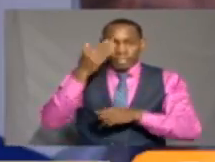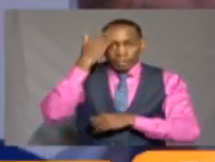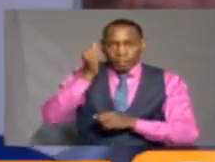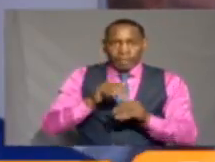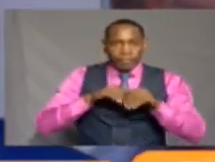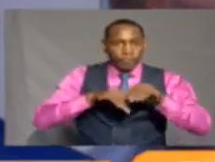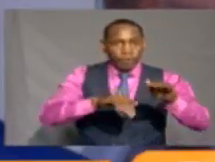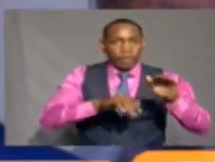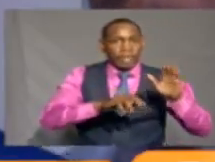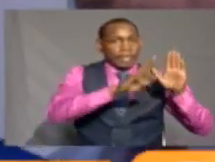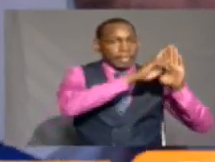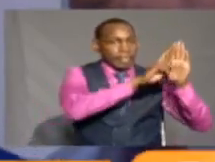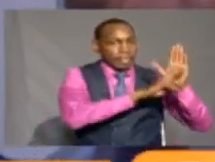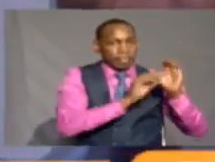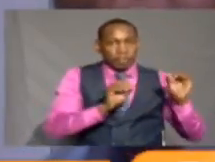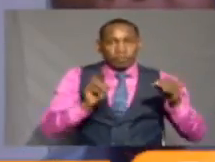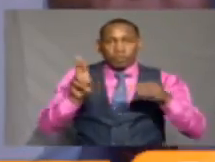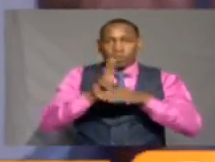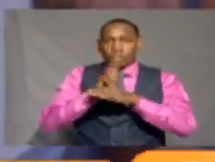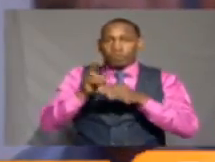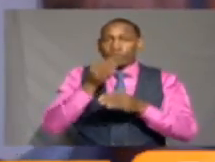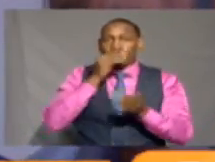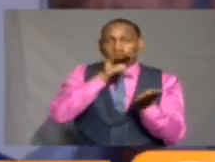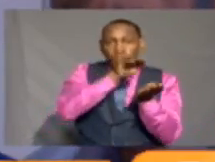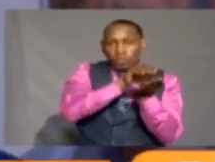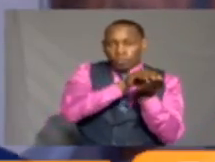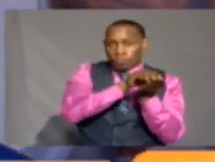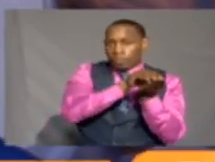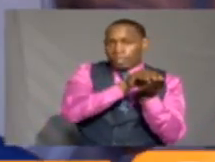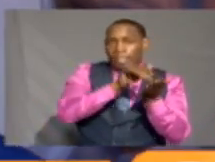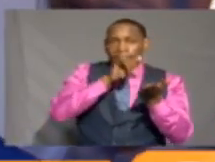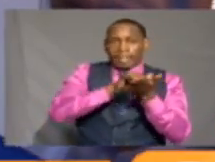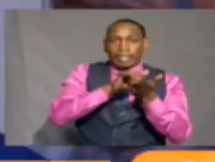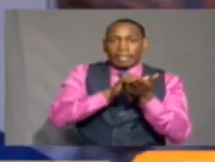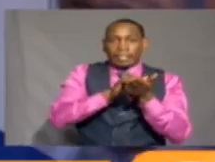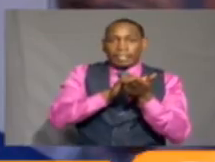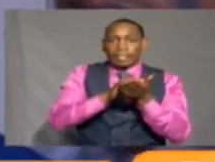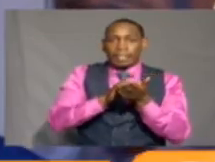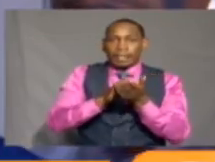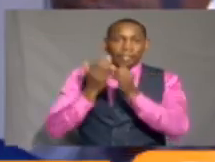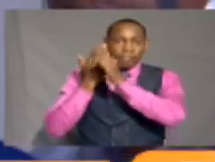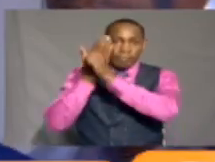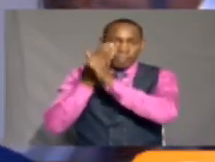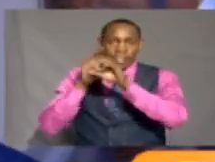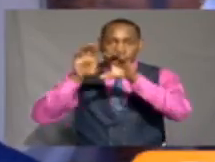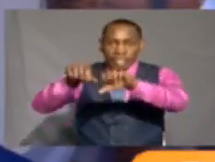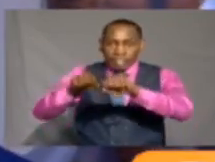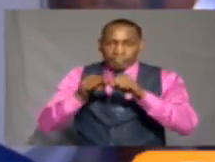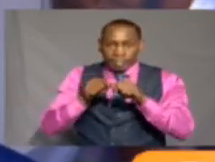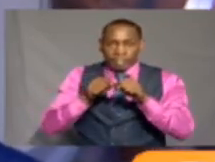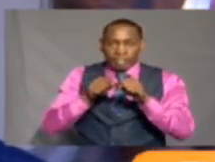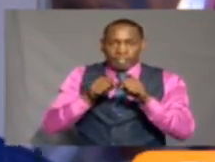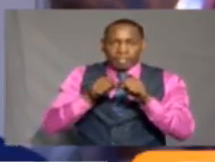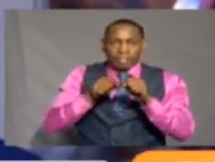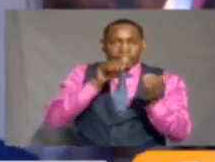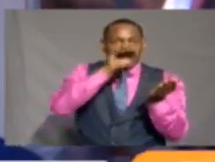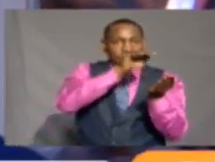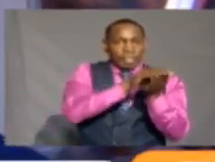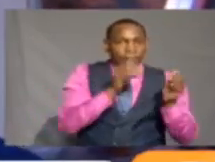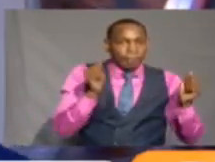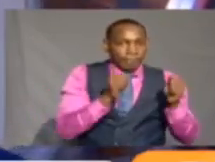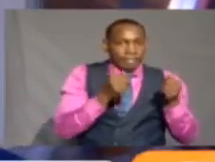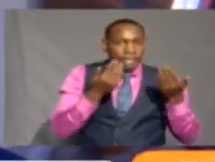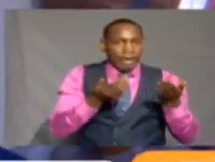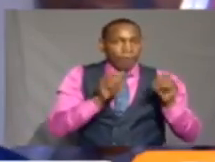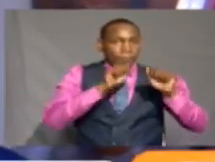non-conformity to the use of preservative. And that red meat we have seized and kept in the fridge. And as you